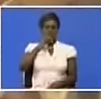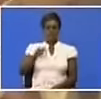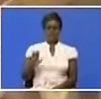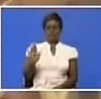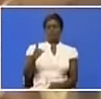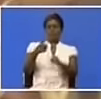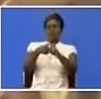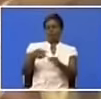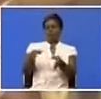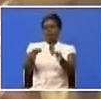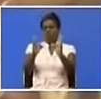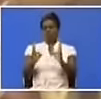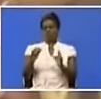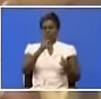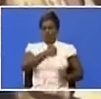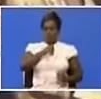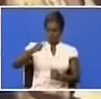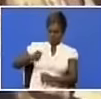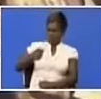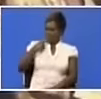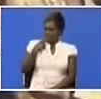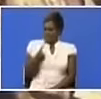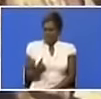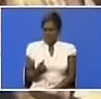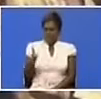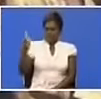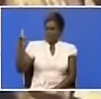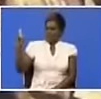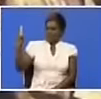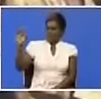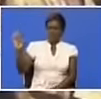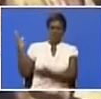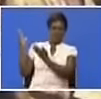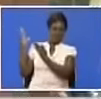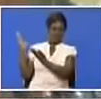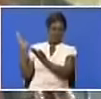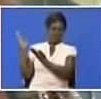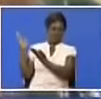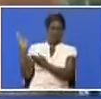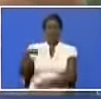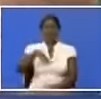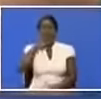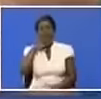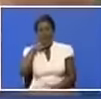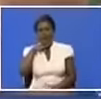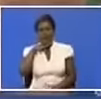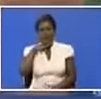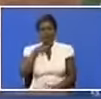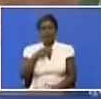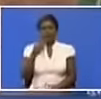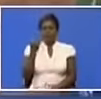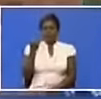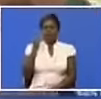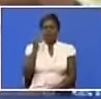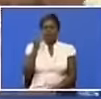from the KDF officials. They say he is one of the KDF soldiers who paid the ultimate price. Mary is the wife